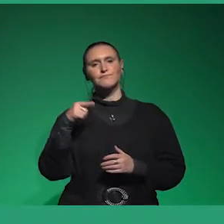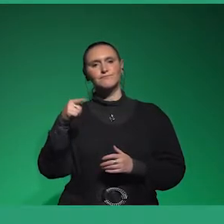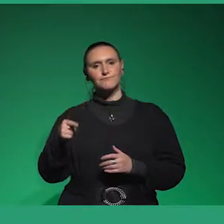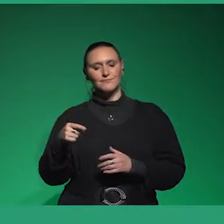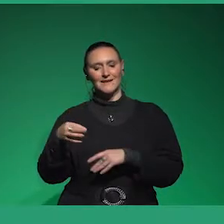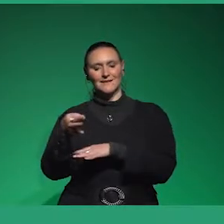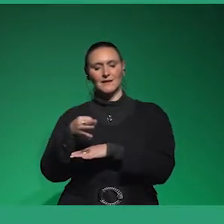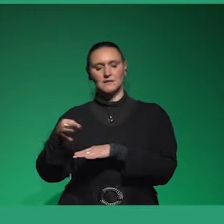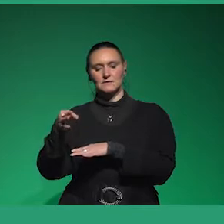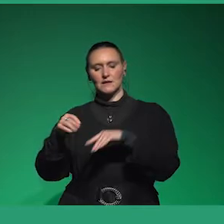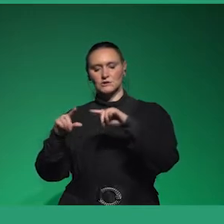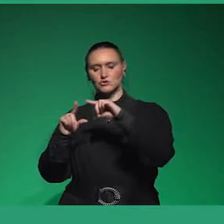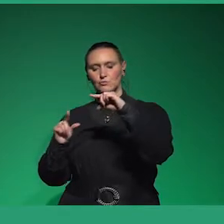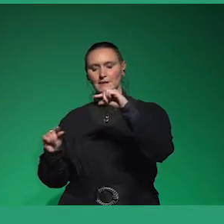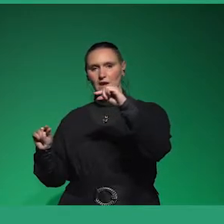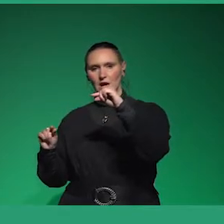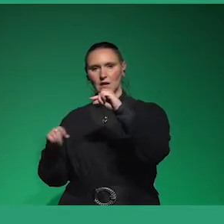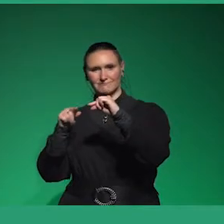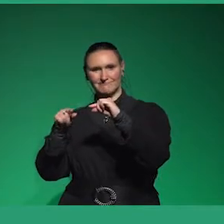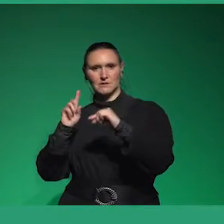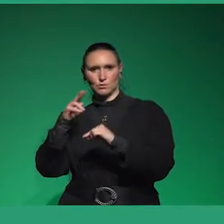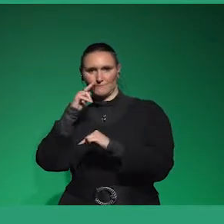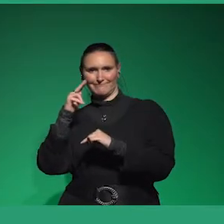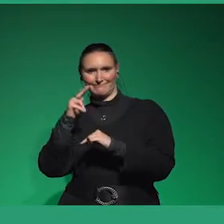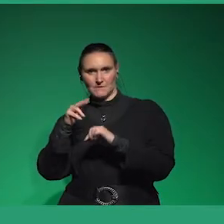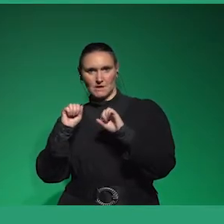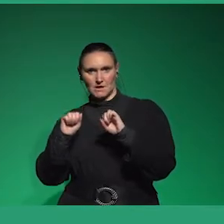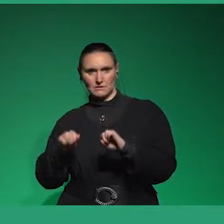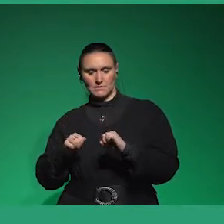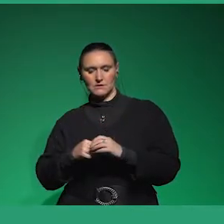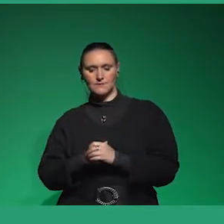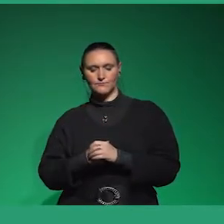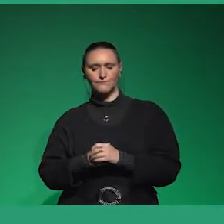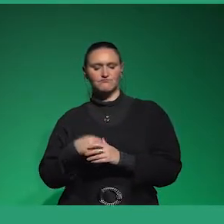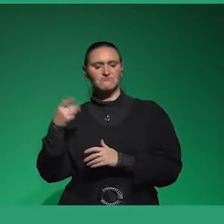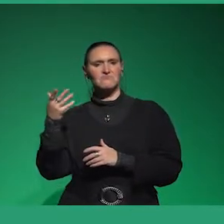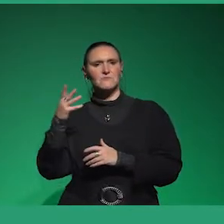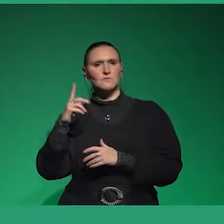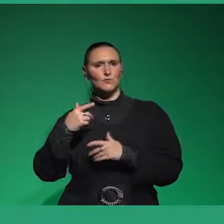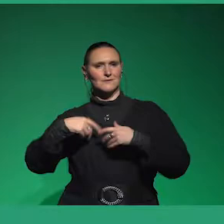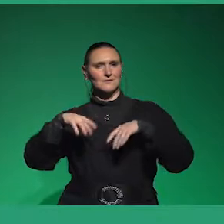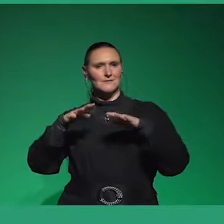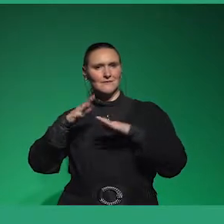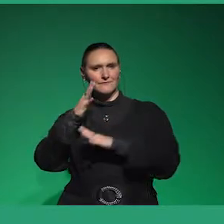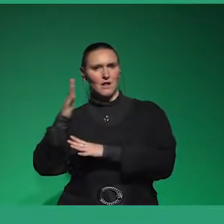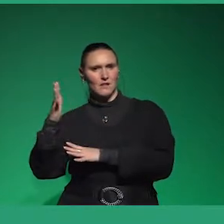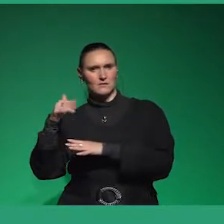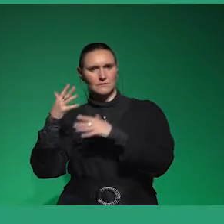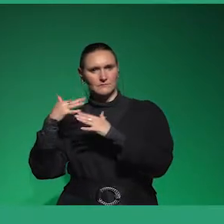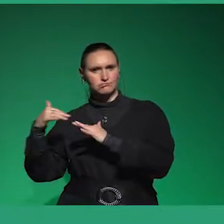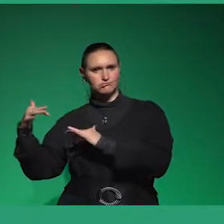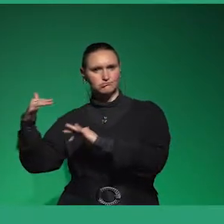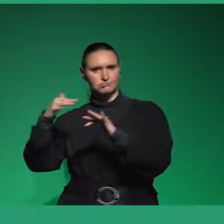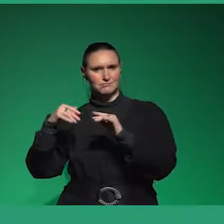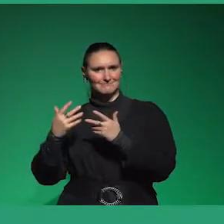There is still smoldering. The fire, the smoke is still coming up over there. The guys are already setting the seedlings